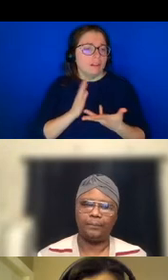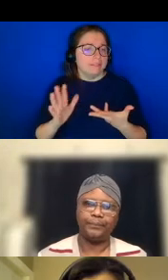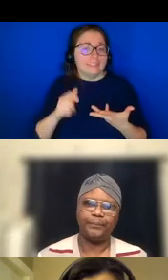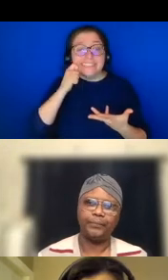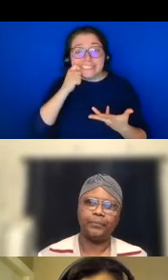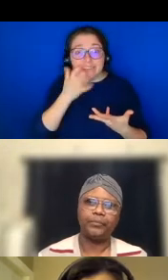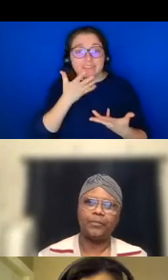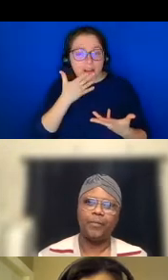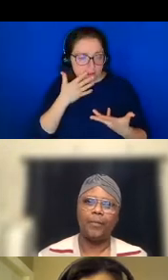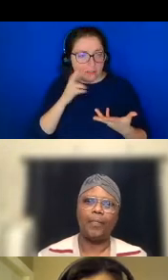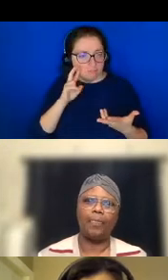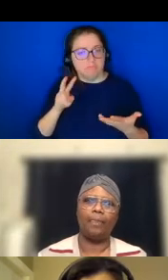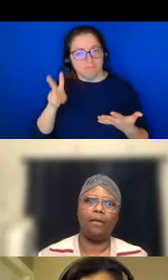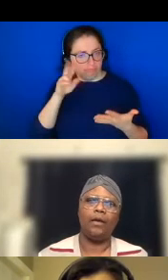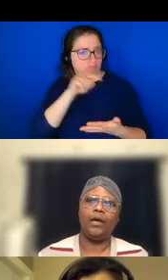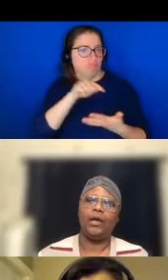color.